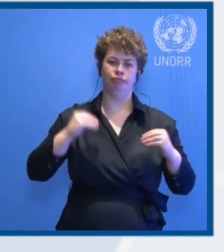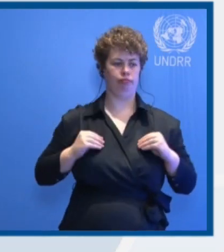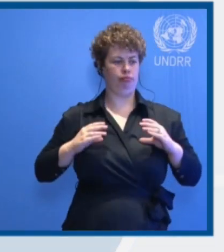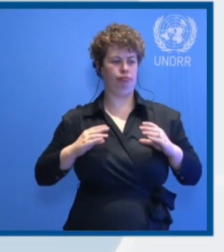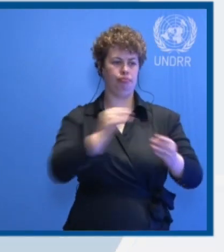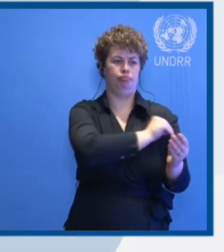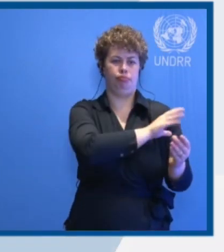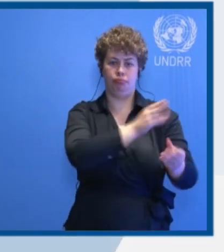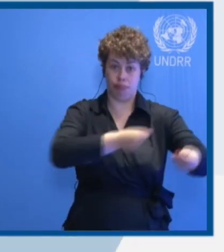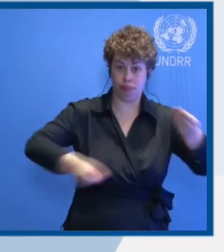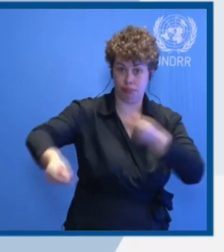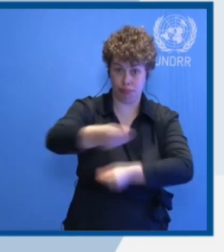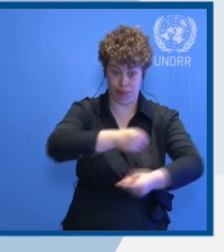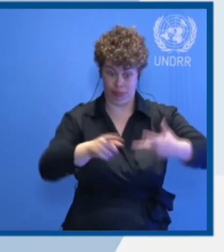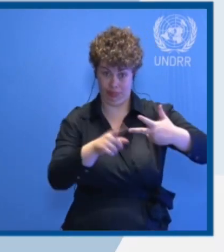point about